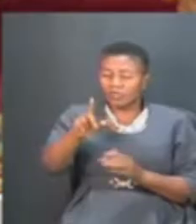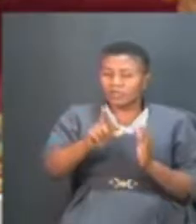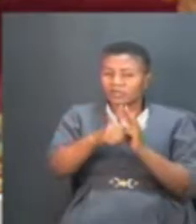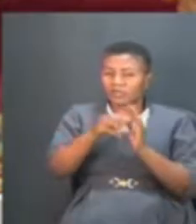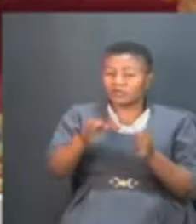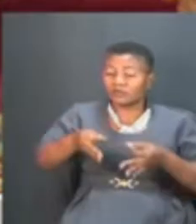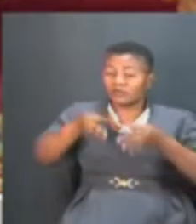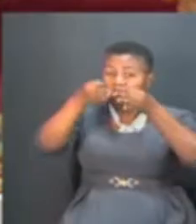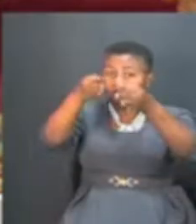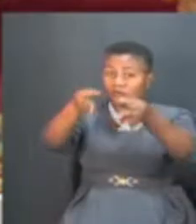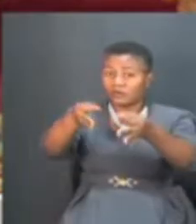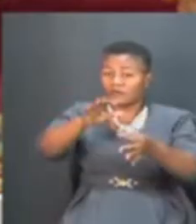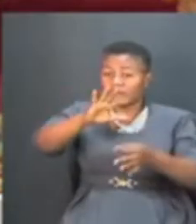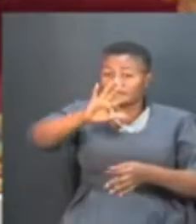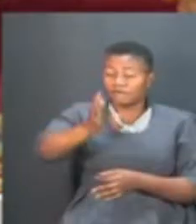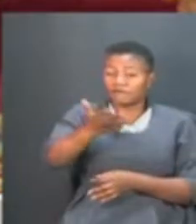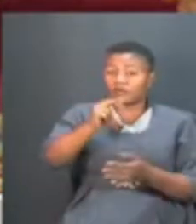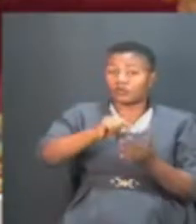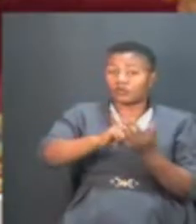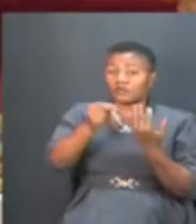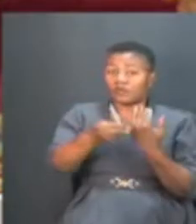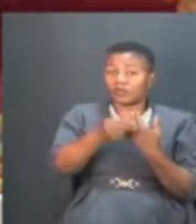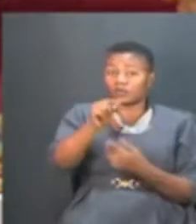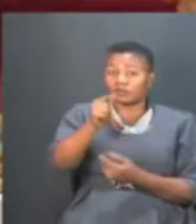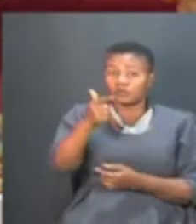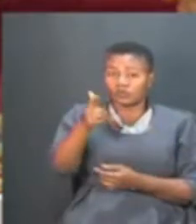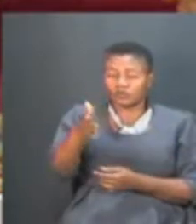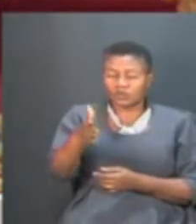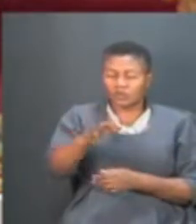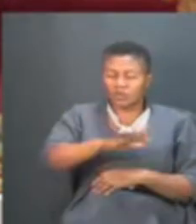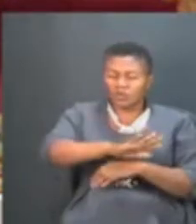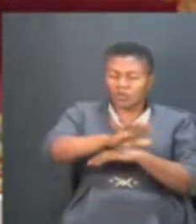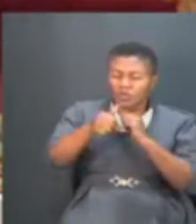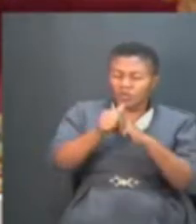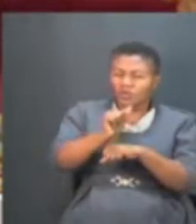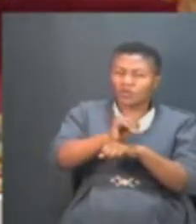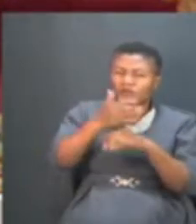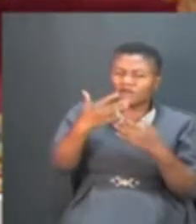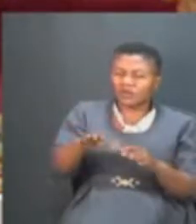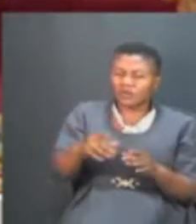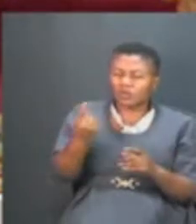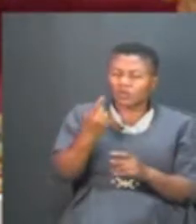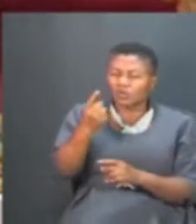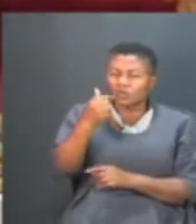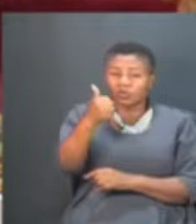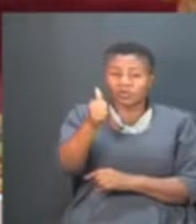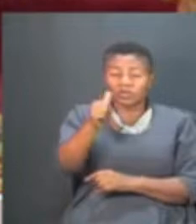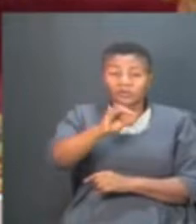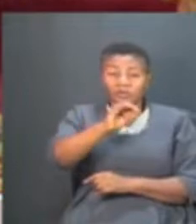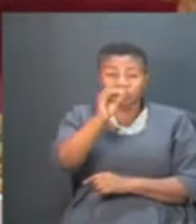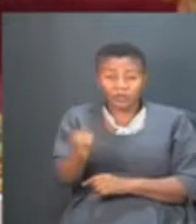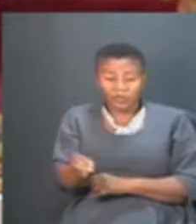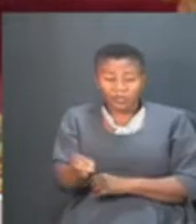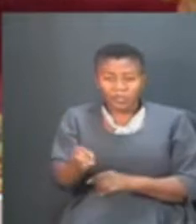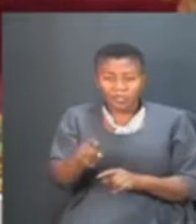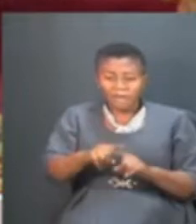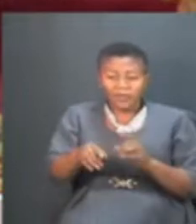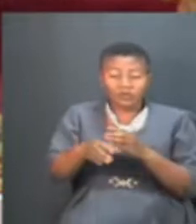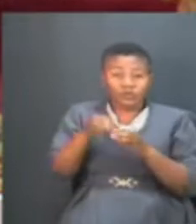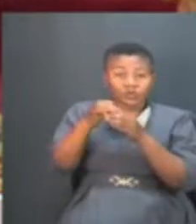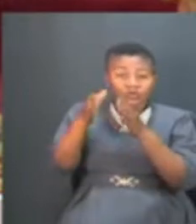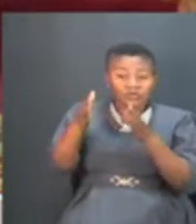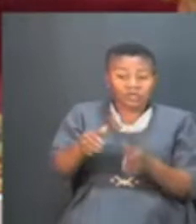November 2023. The overall progress of works is estimated at 10%. The contractor is currently not on